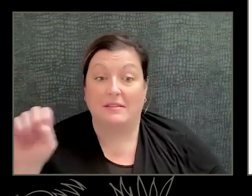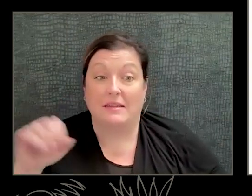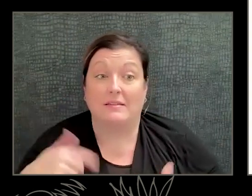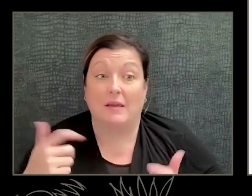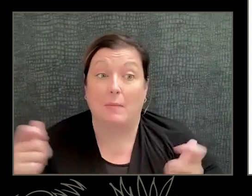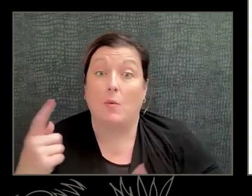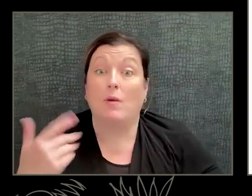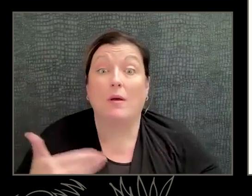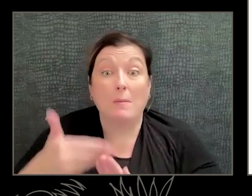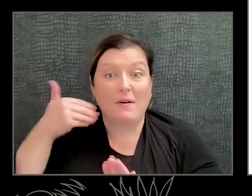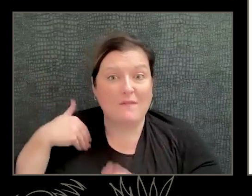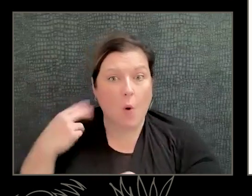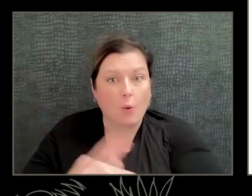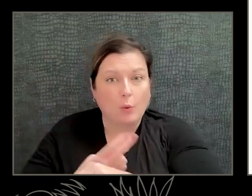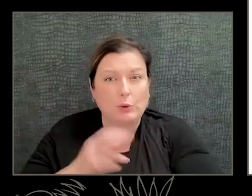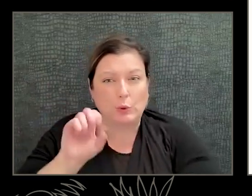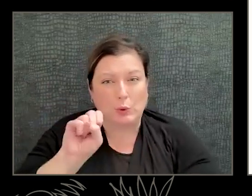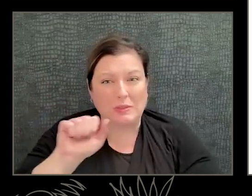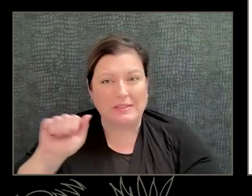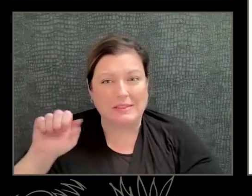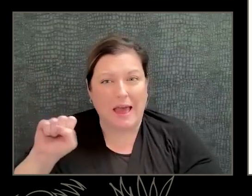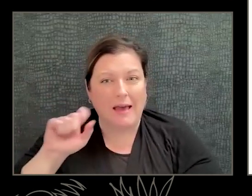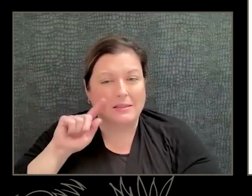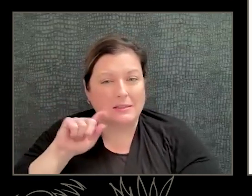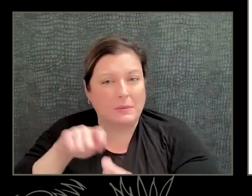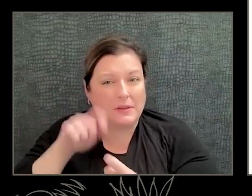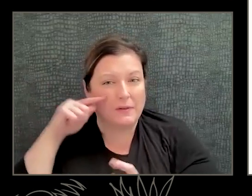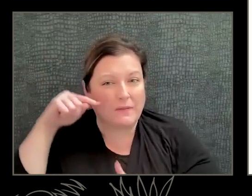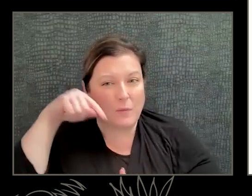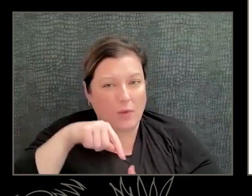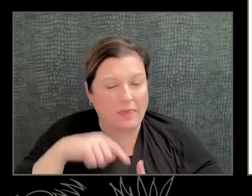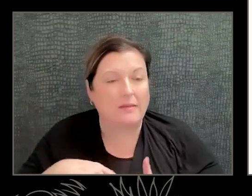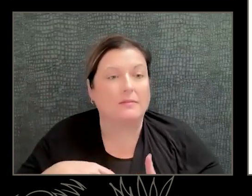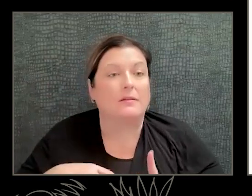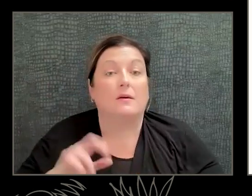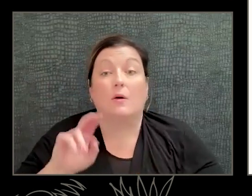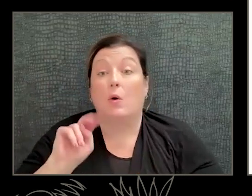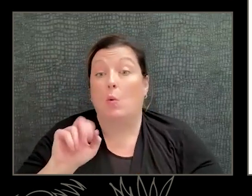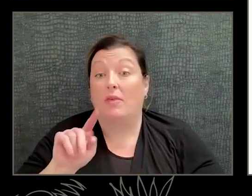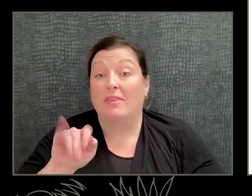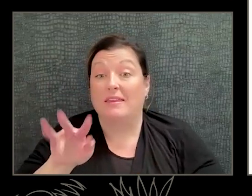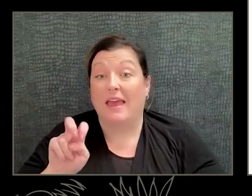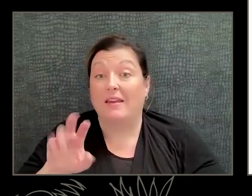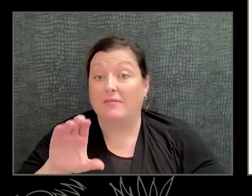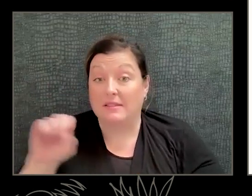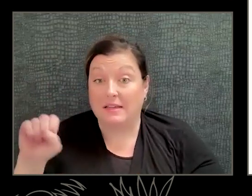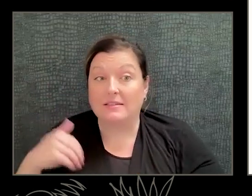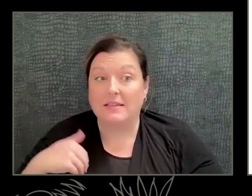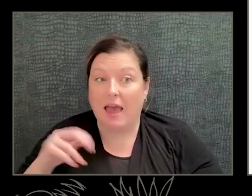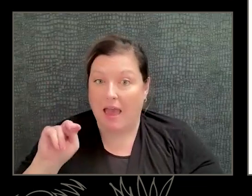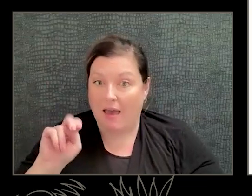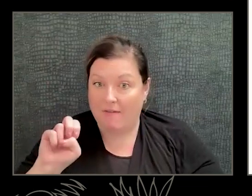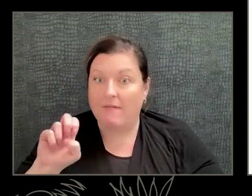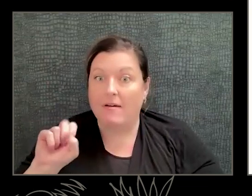Sass originally, specifically for this. And with native CSS having nesting, I no longer have to reach for that